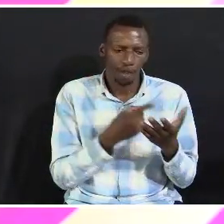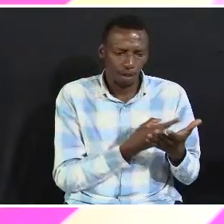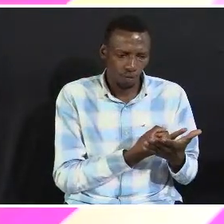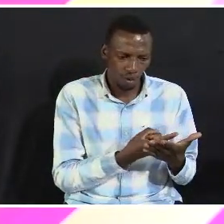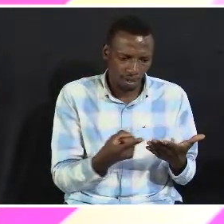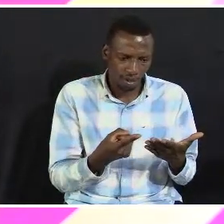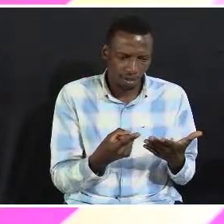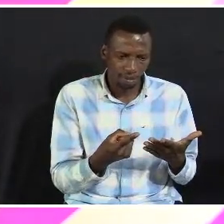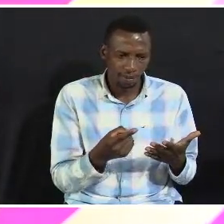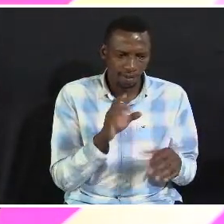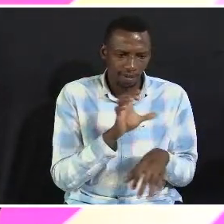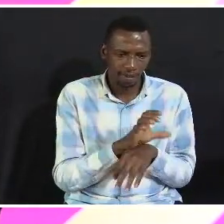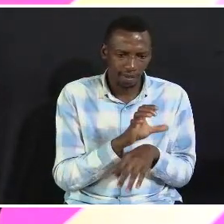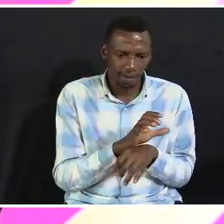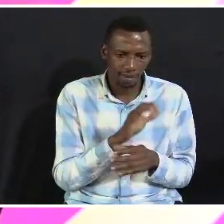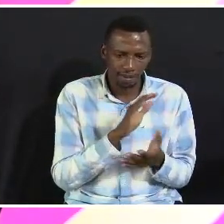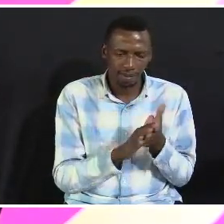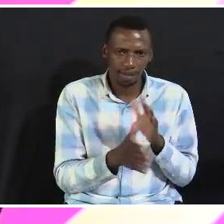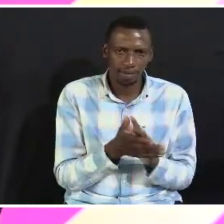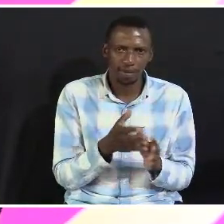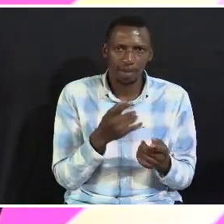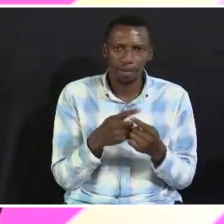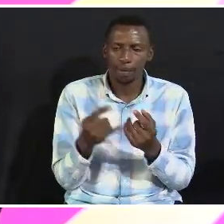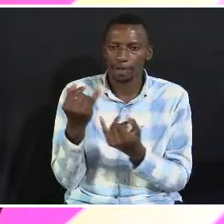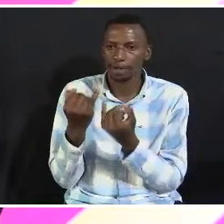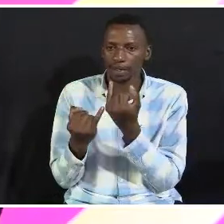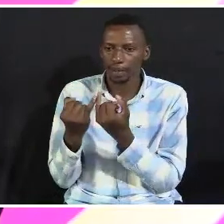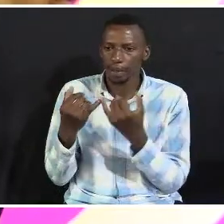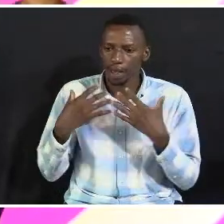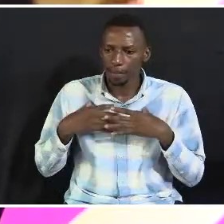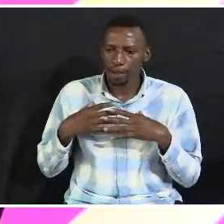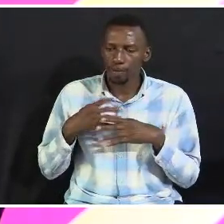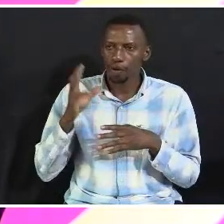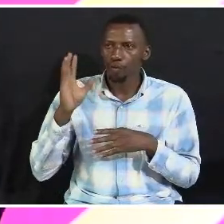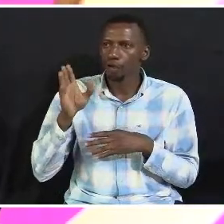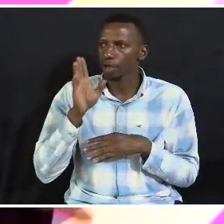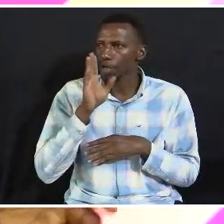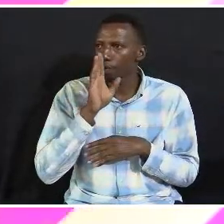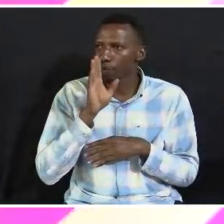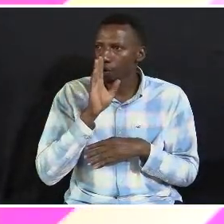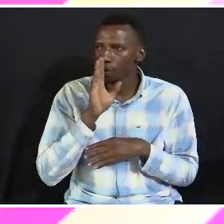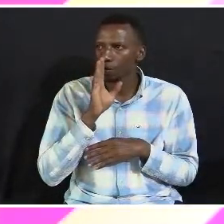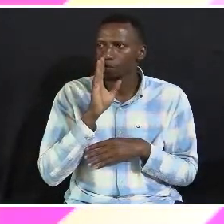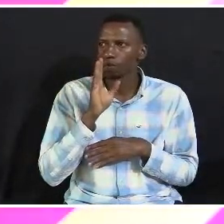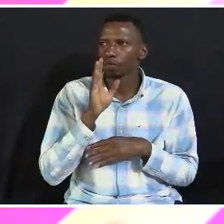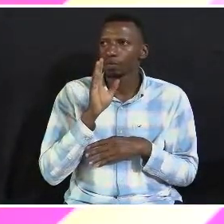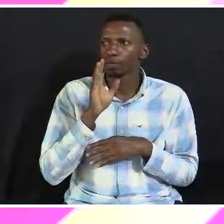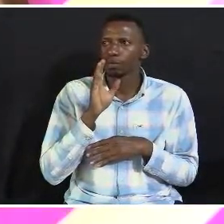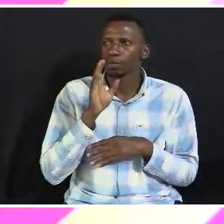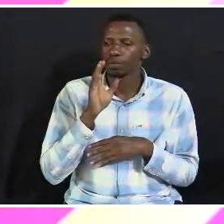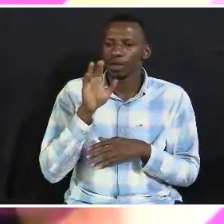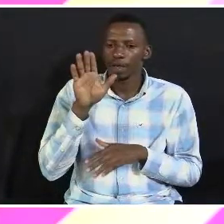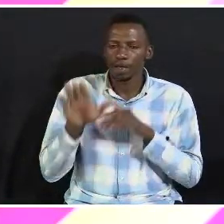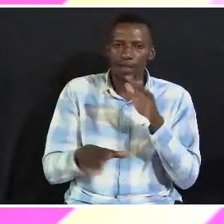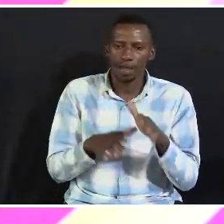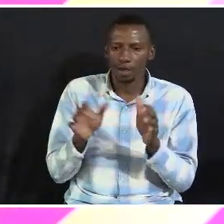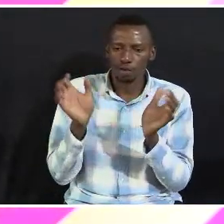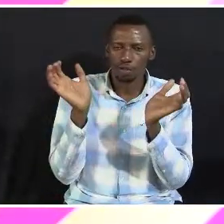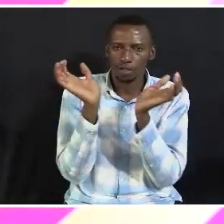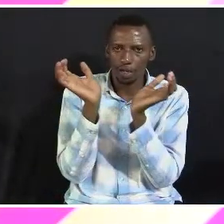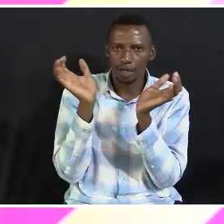is empty and on Sabbath people are going to borrow Nyayo Stadium for parking cars?